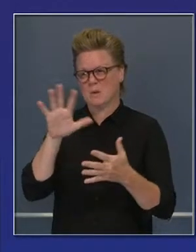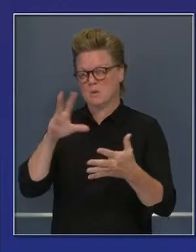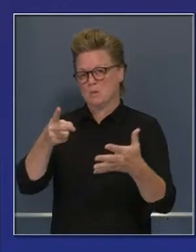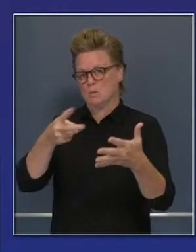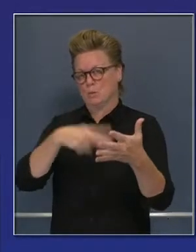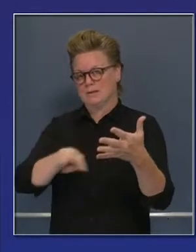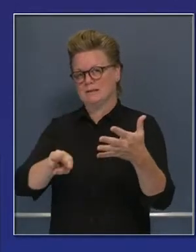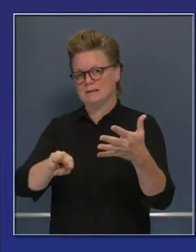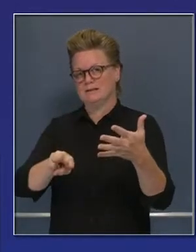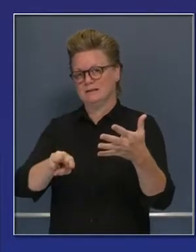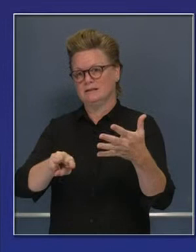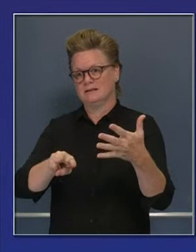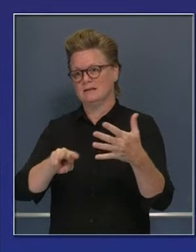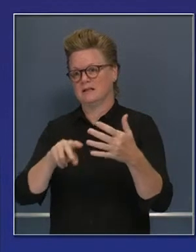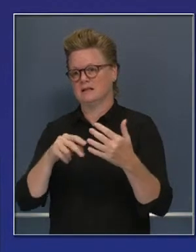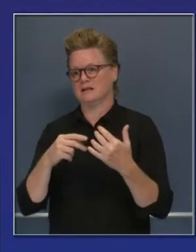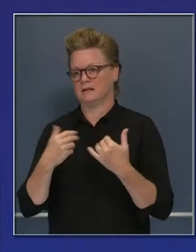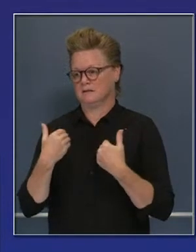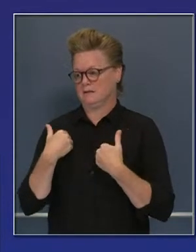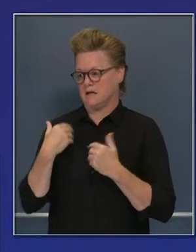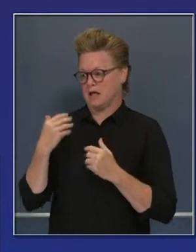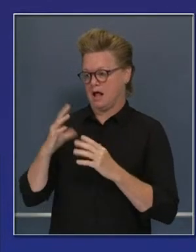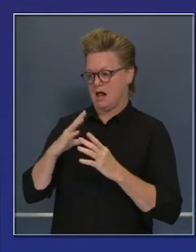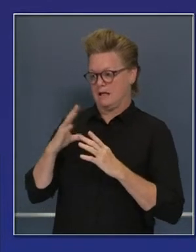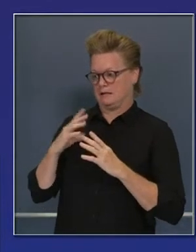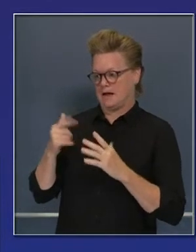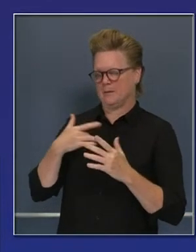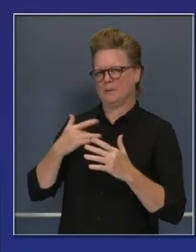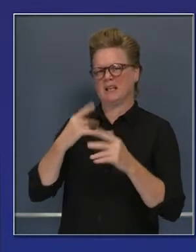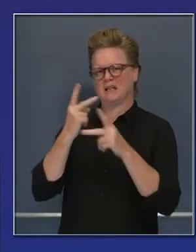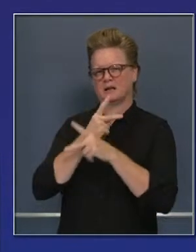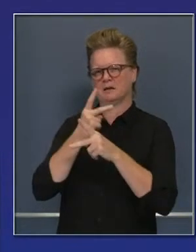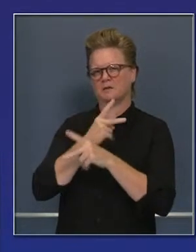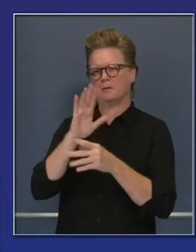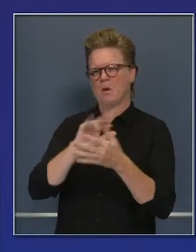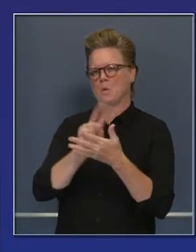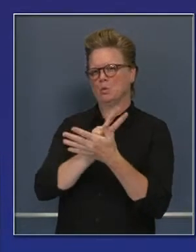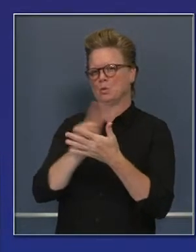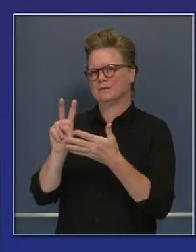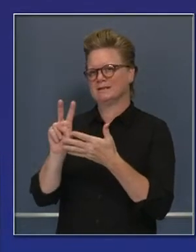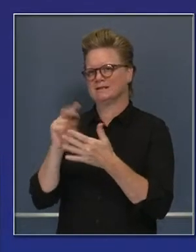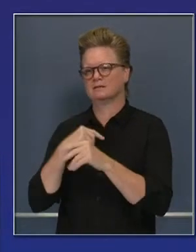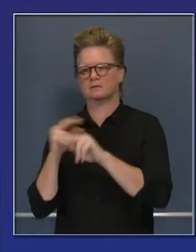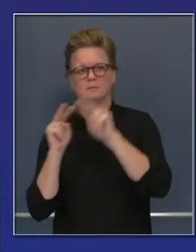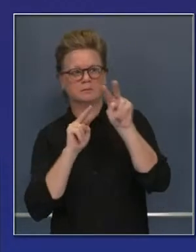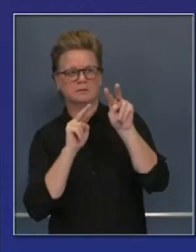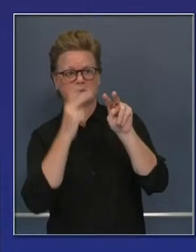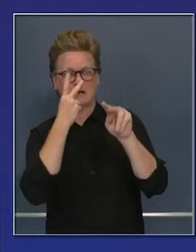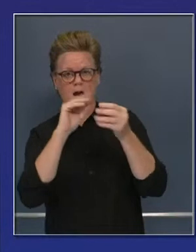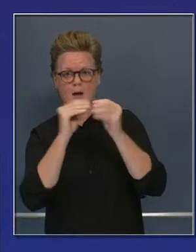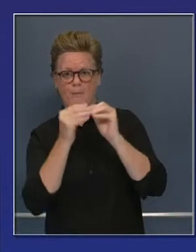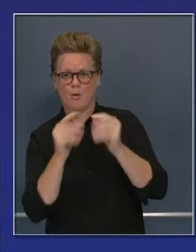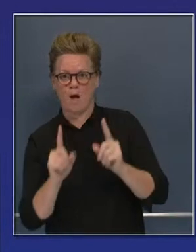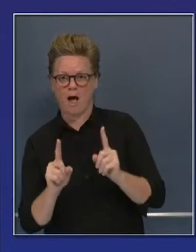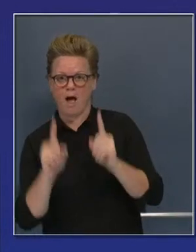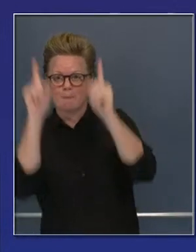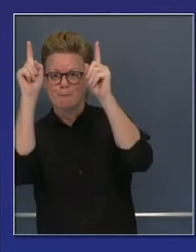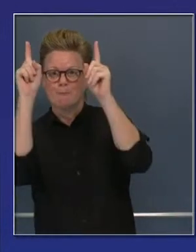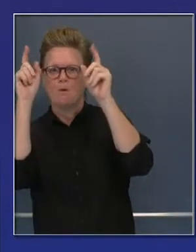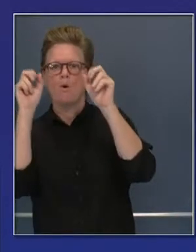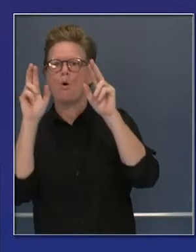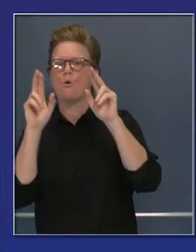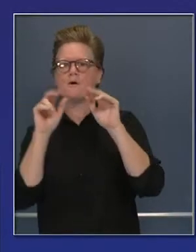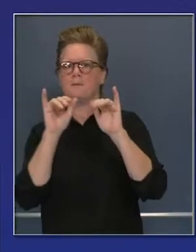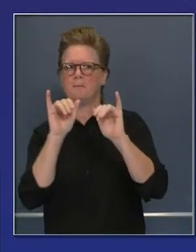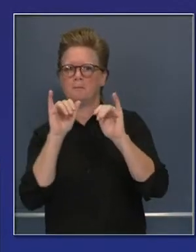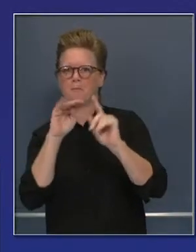holiday weekends. And as a consequence, we are very cautious in terms of our approach as we move forward. We are going to hold